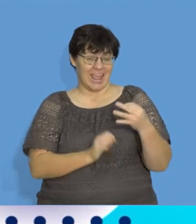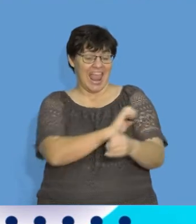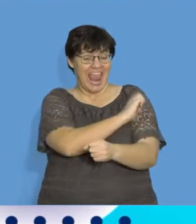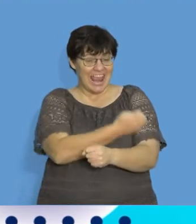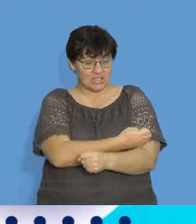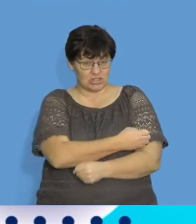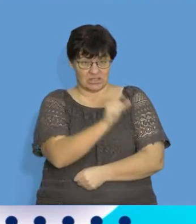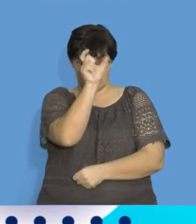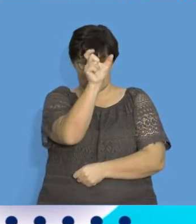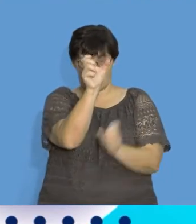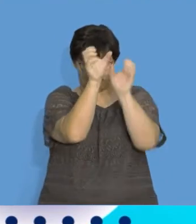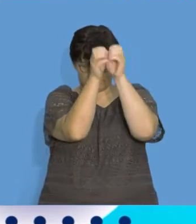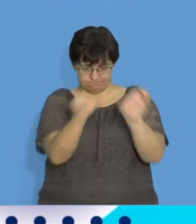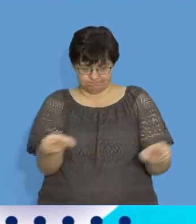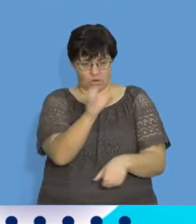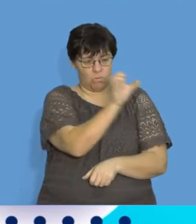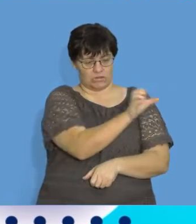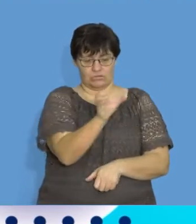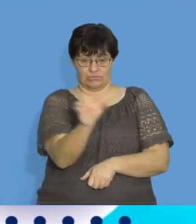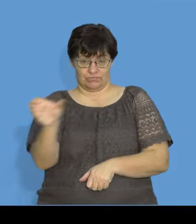it apart, okay? So let's look at what we've got.